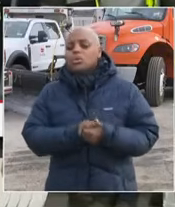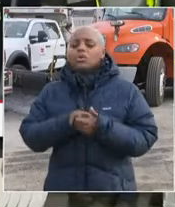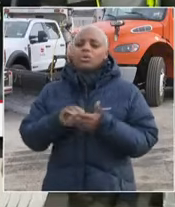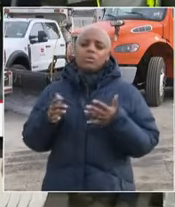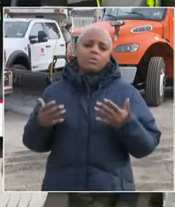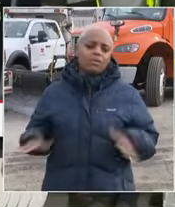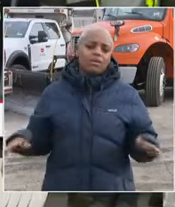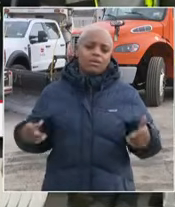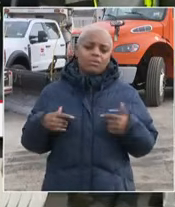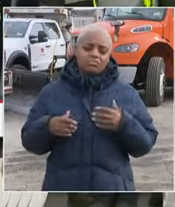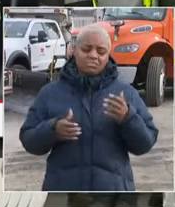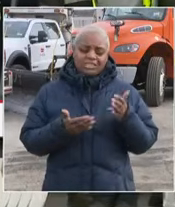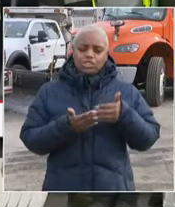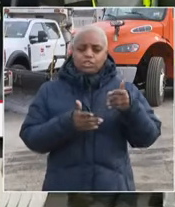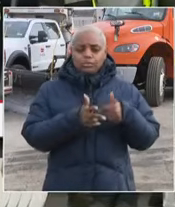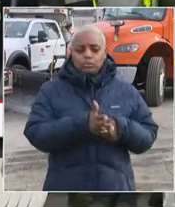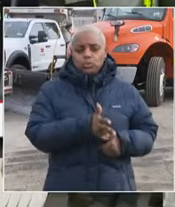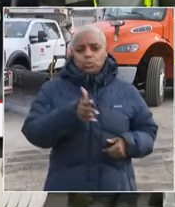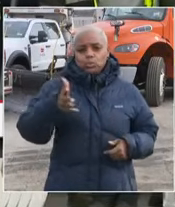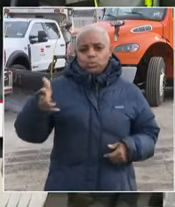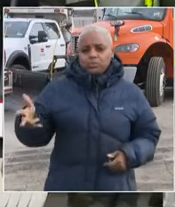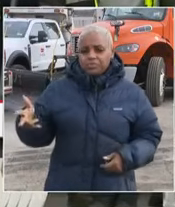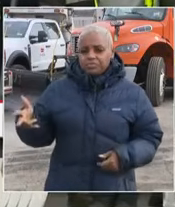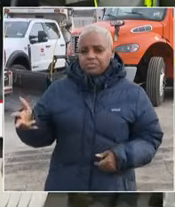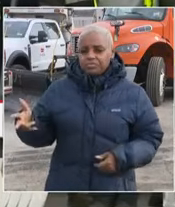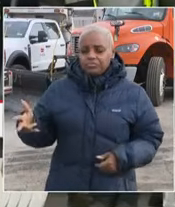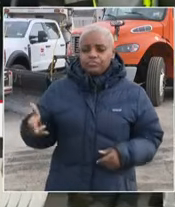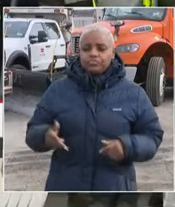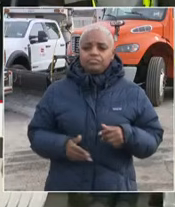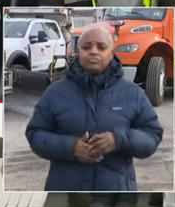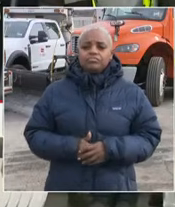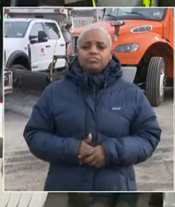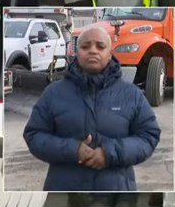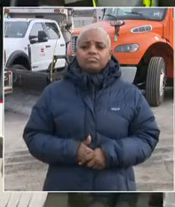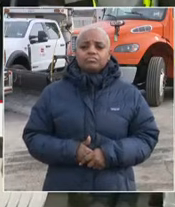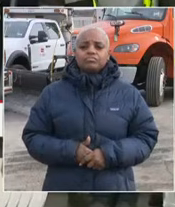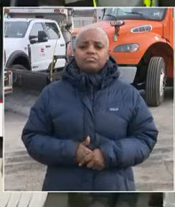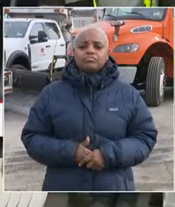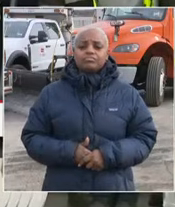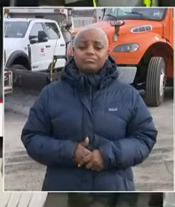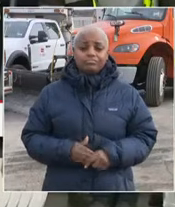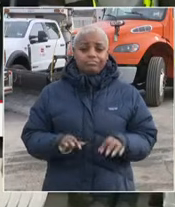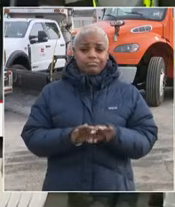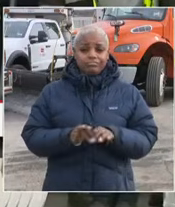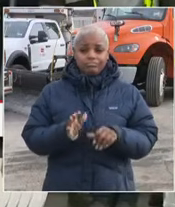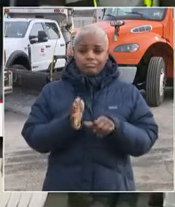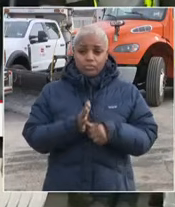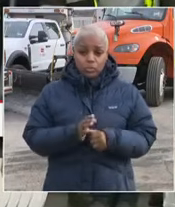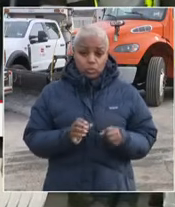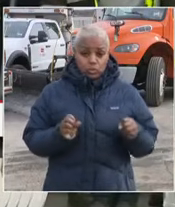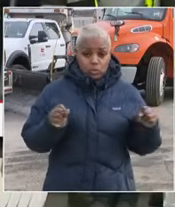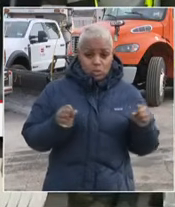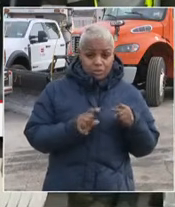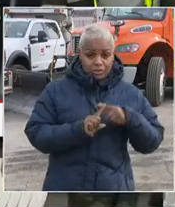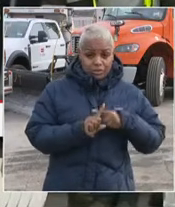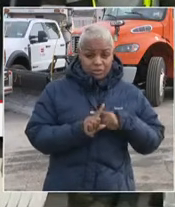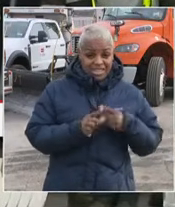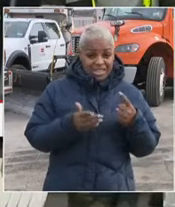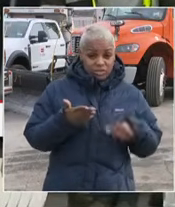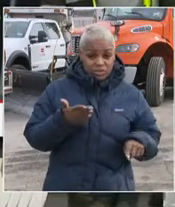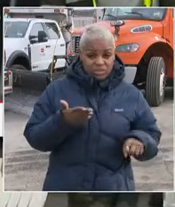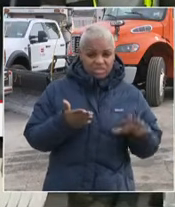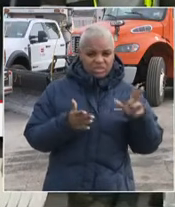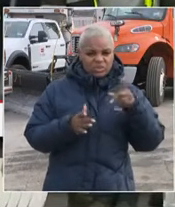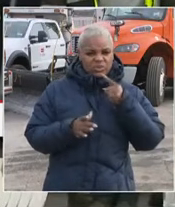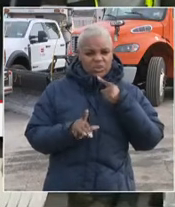I want to stress the cold temperature on the back of this storm is going to be very serious, and as the mayor has indicated, you need